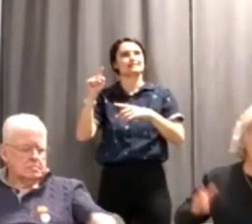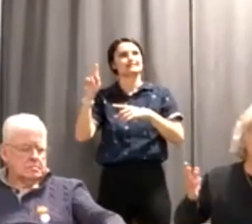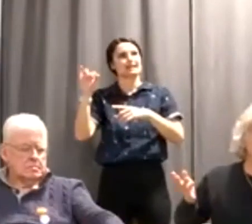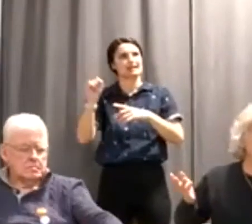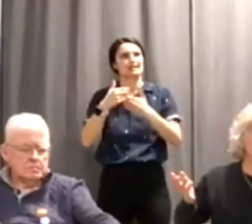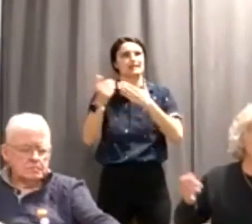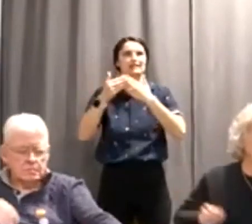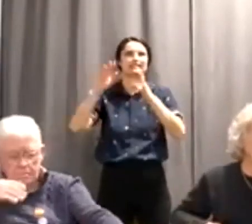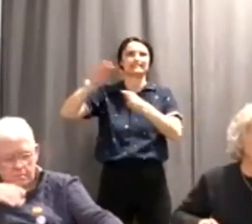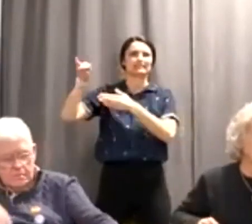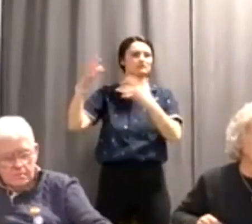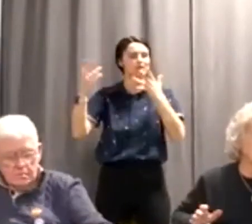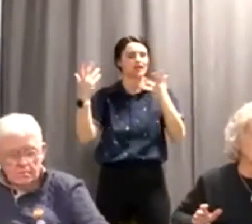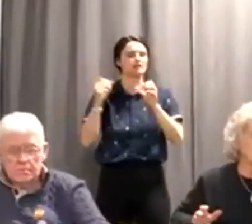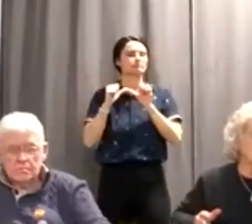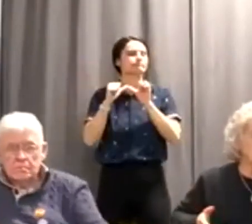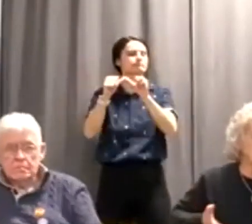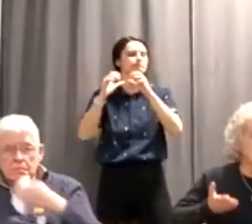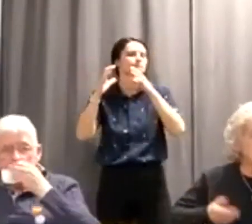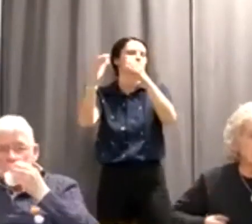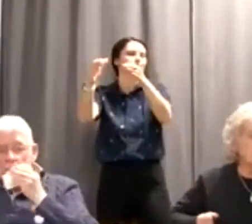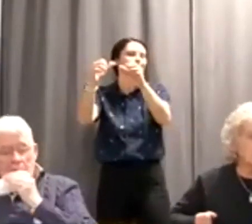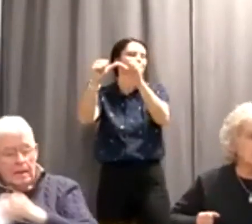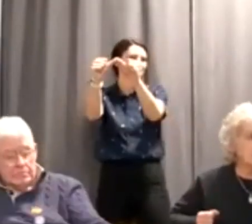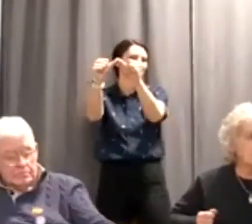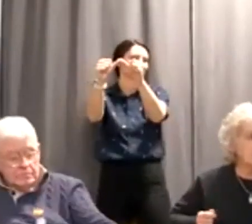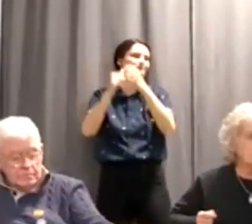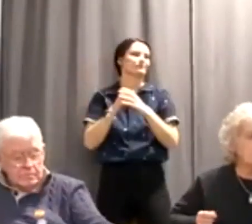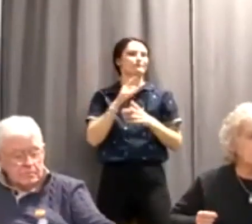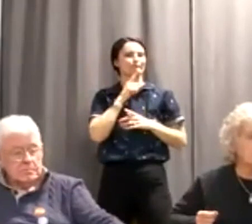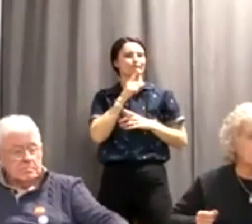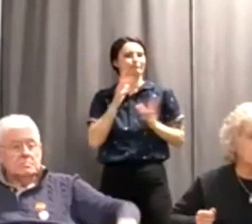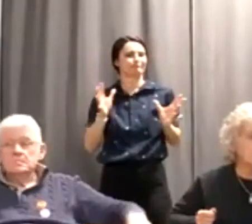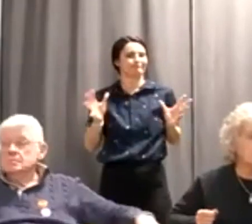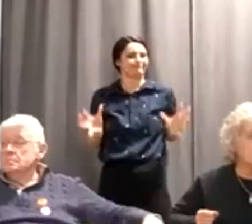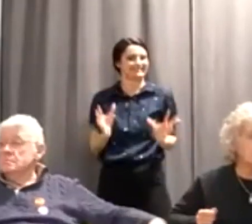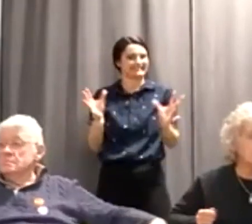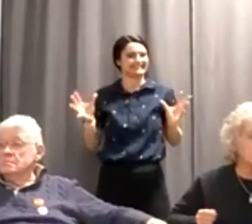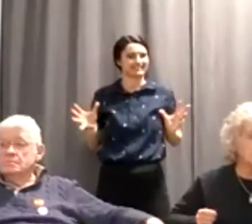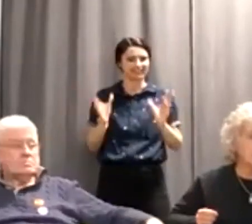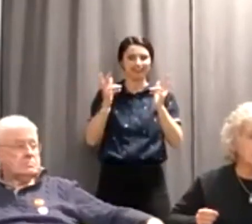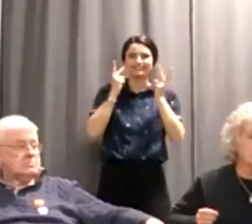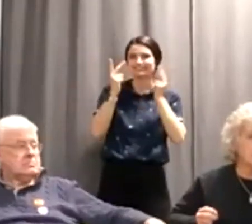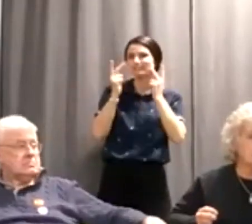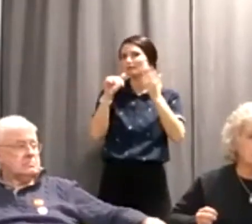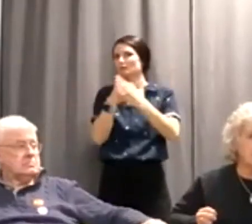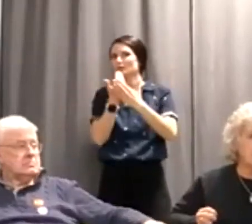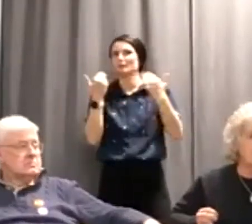just for what, you know, so it can all disappear. So I'm really encouraged to see the new faces,